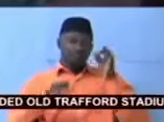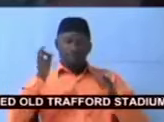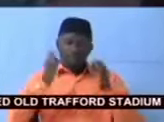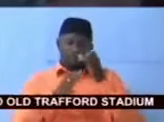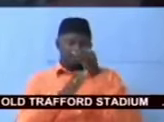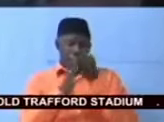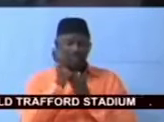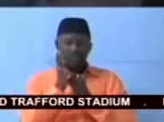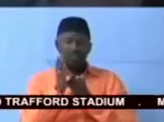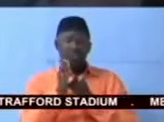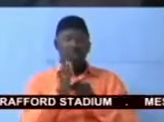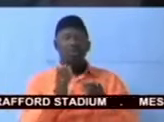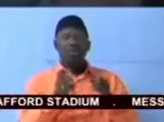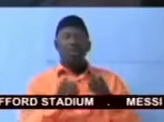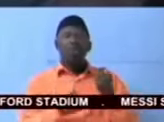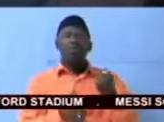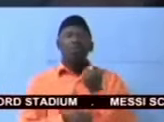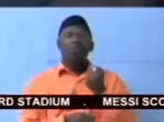Because